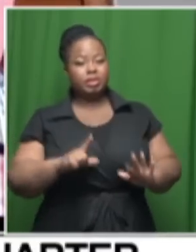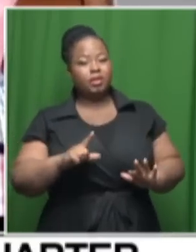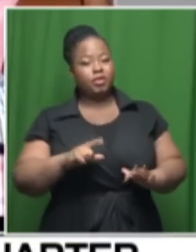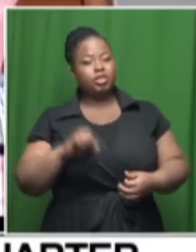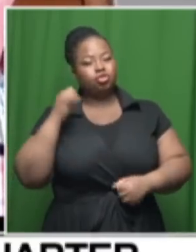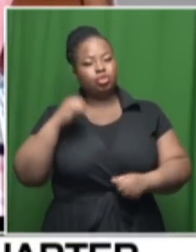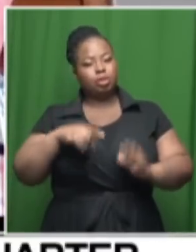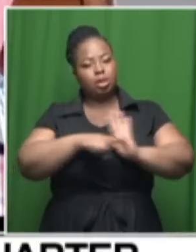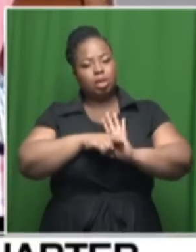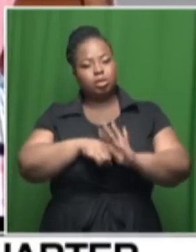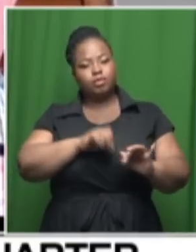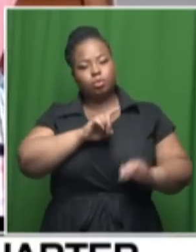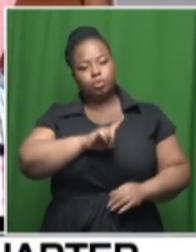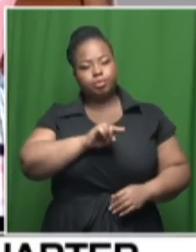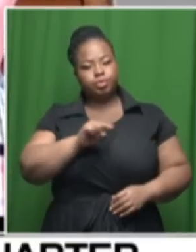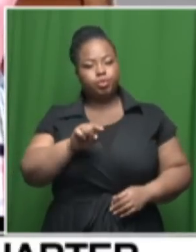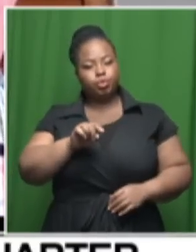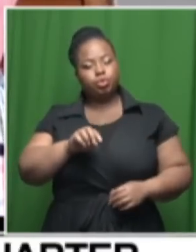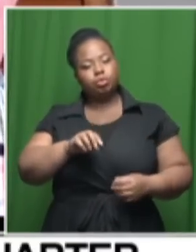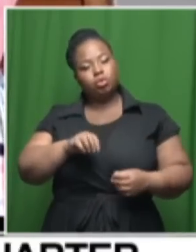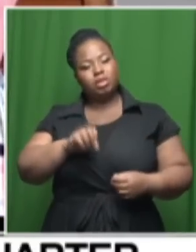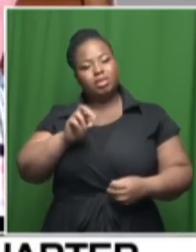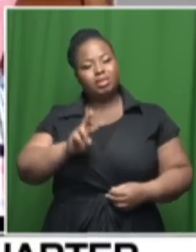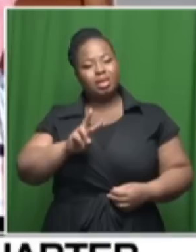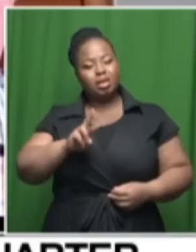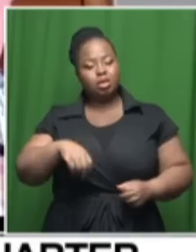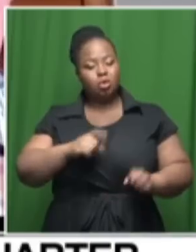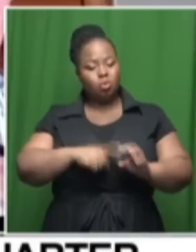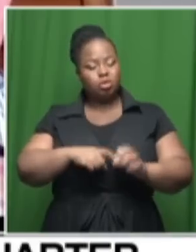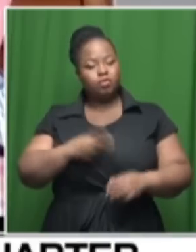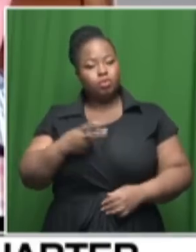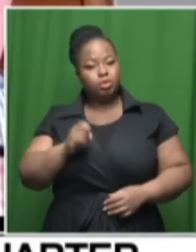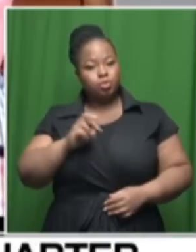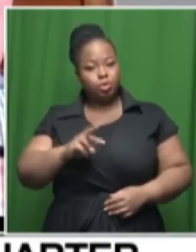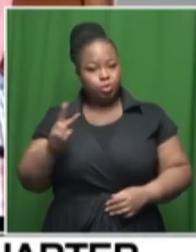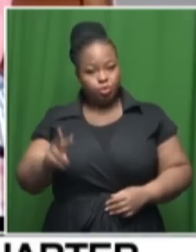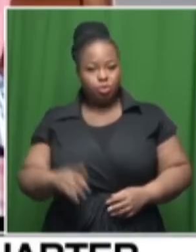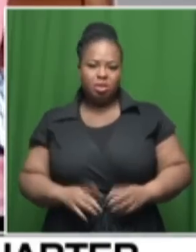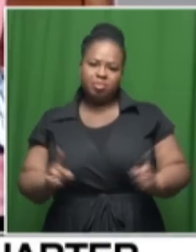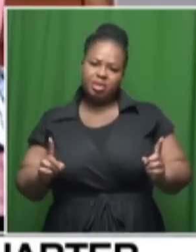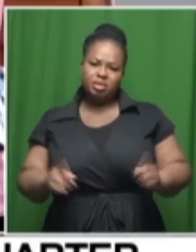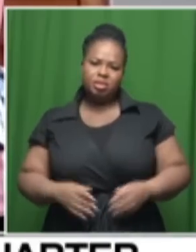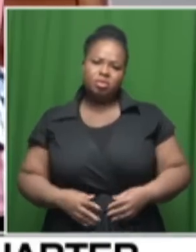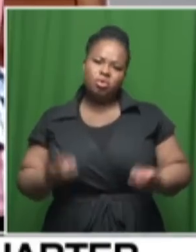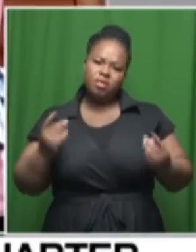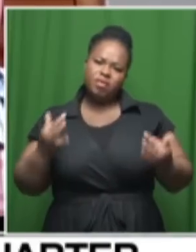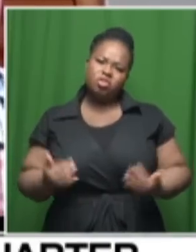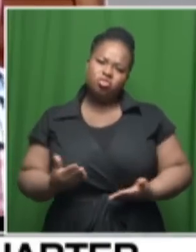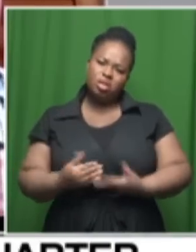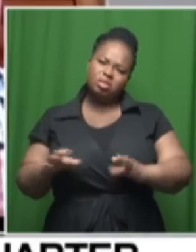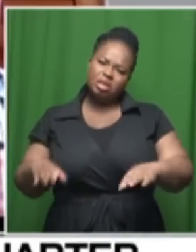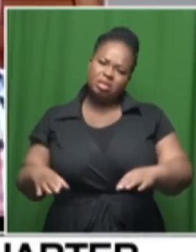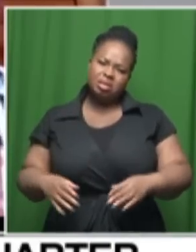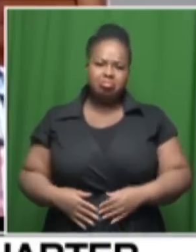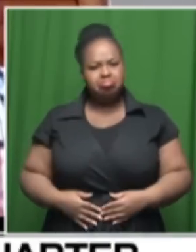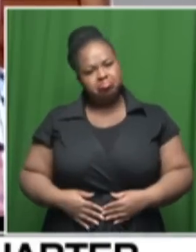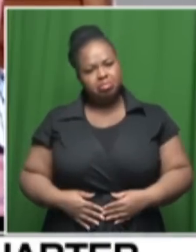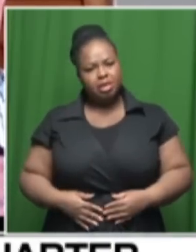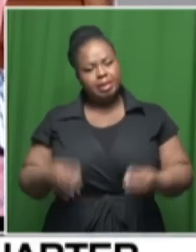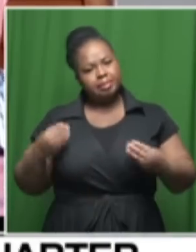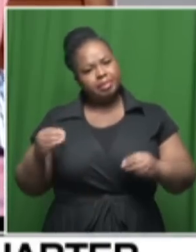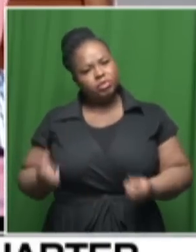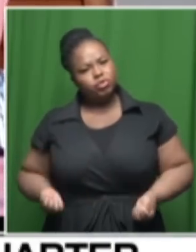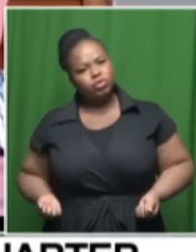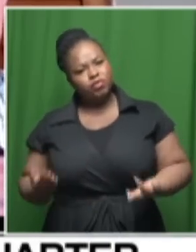negative growth between the first and second quarter of 2022 and all of the factors around it. But funnily enough, the financial sector, real estate, Yes.